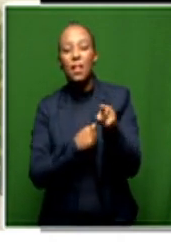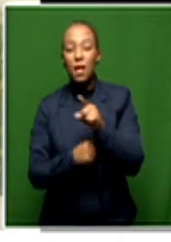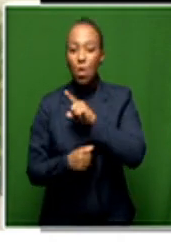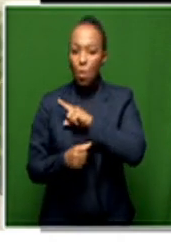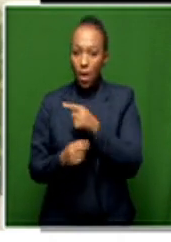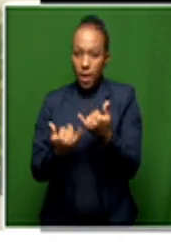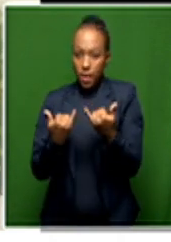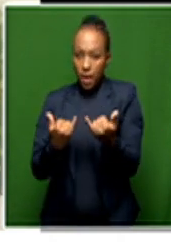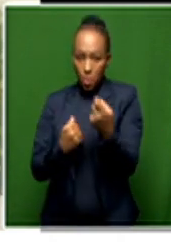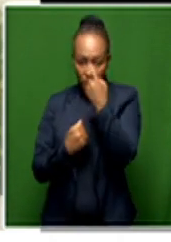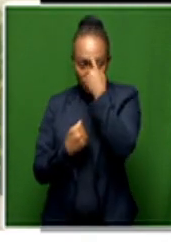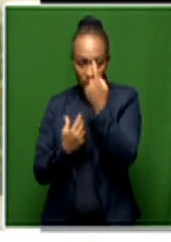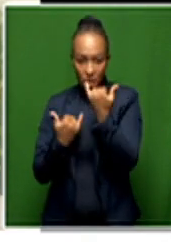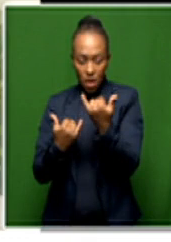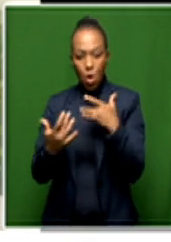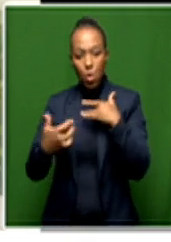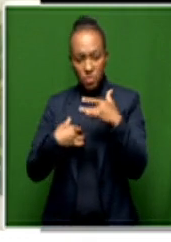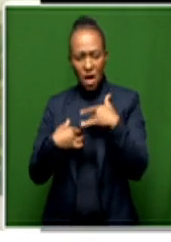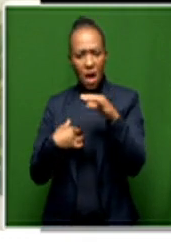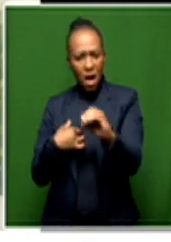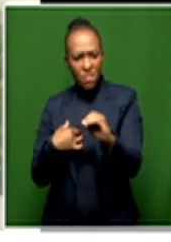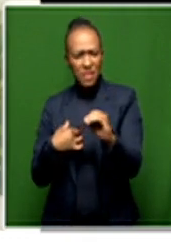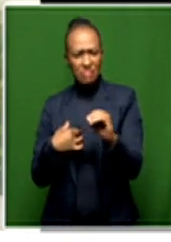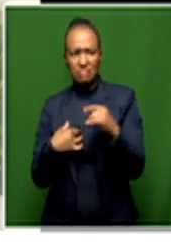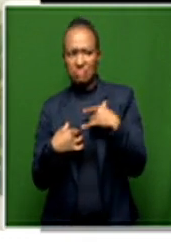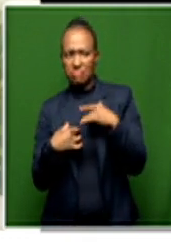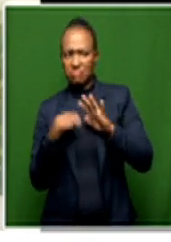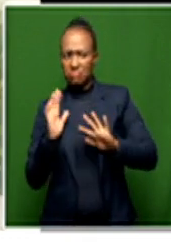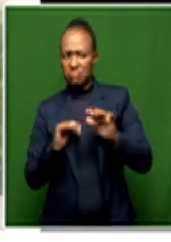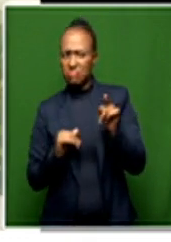think we must, whilst we are concerned and skeptical,